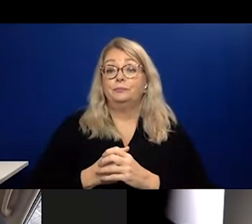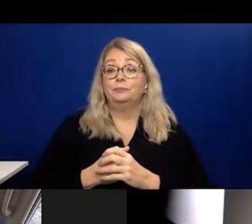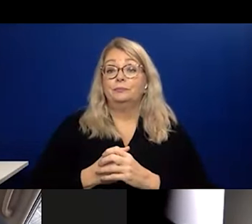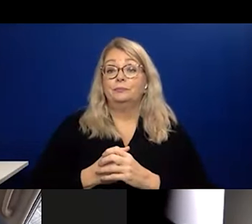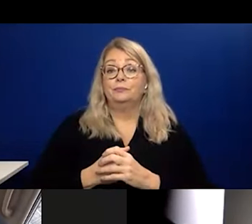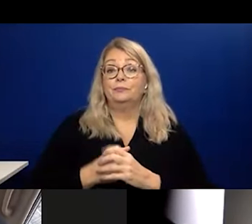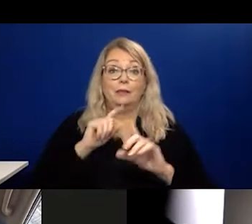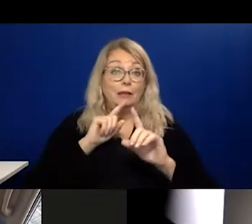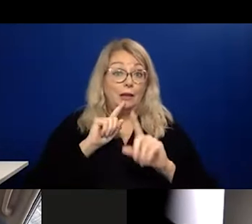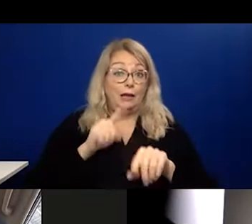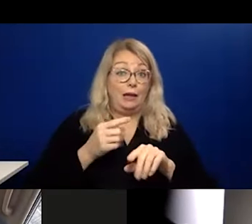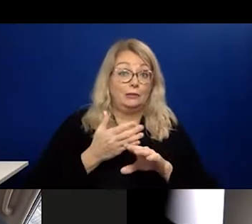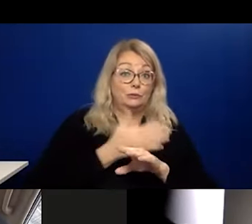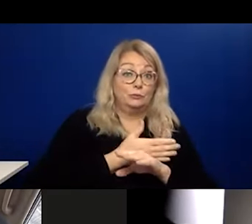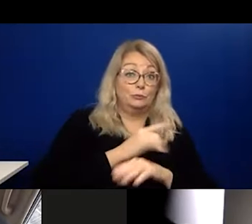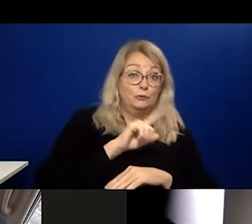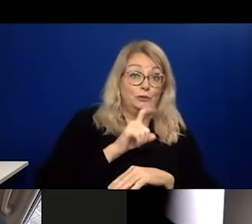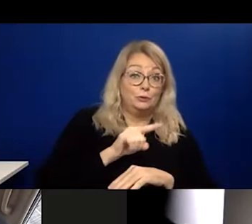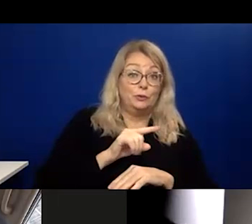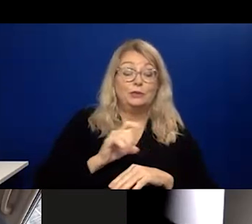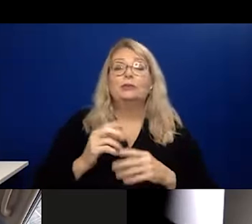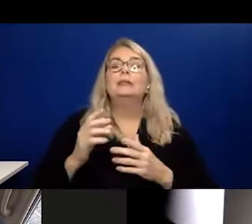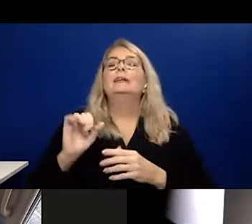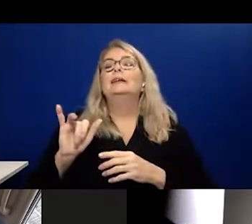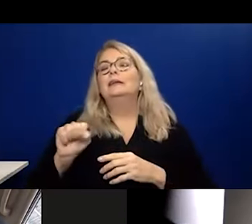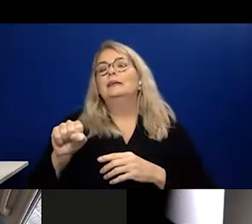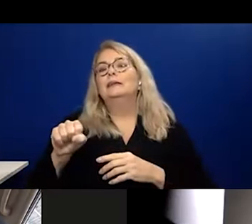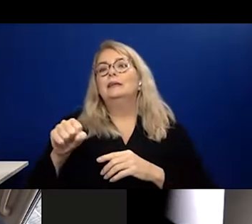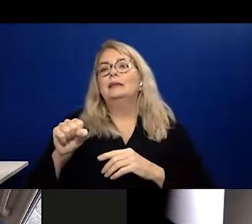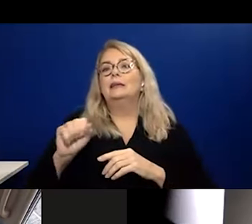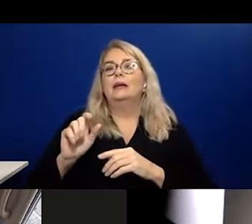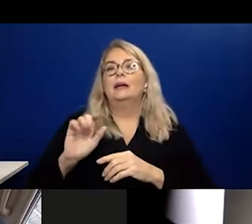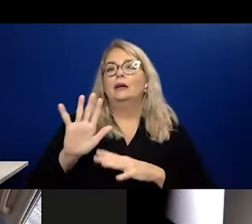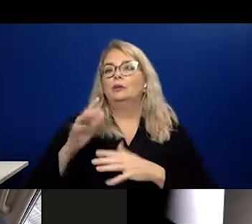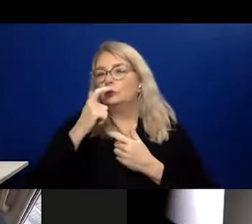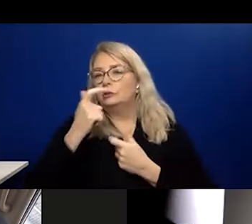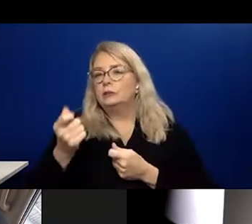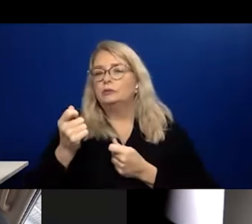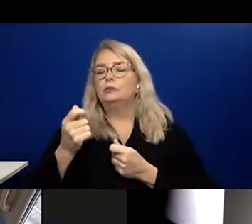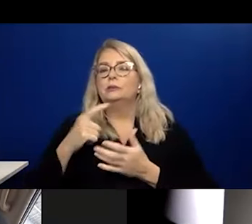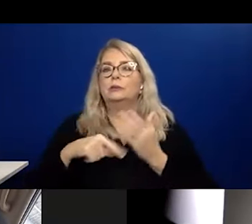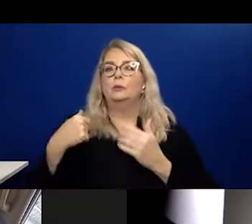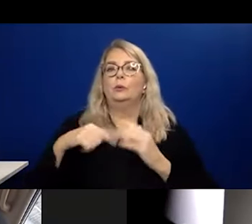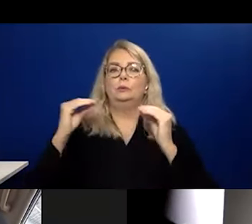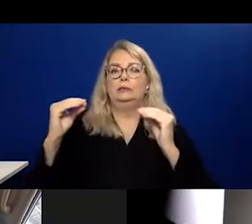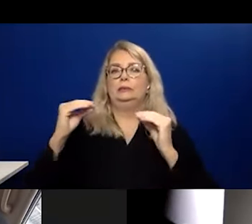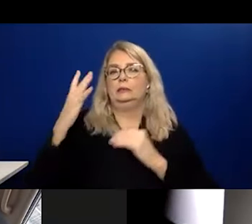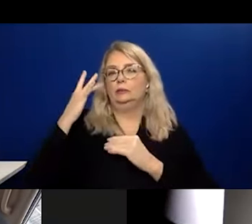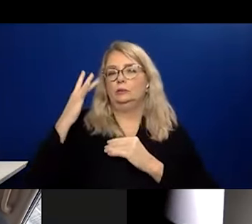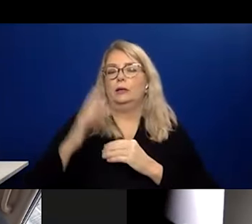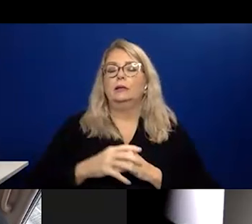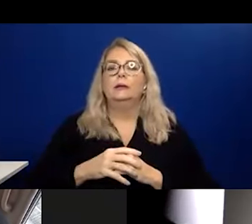Answering your previous question or answering the trivia Yeah, question? like your where your interest in what you teach and why you're interested in this Oh, I'm stuff. from the